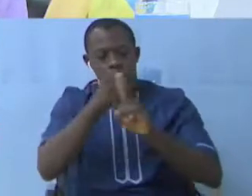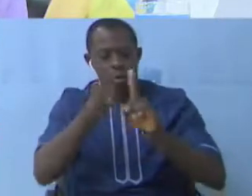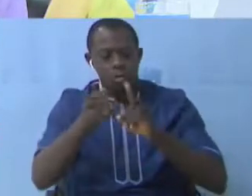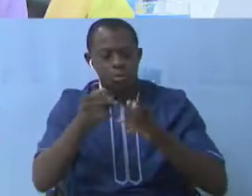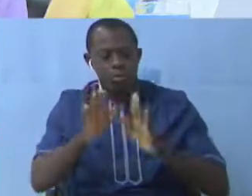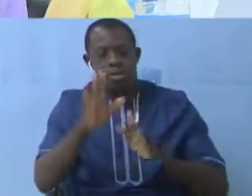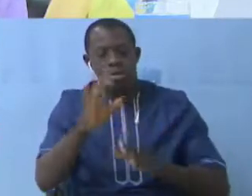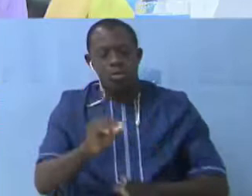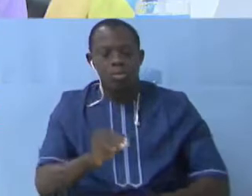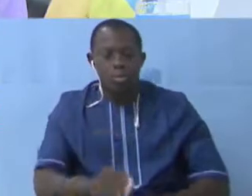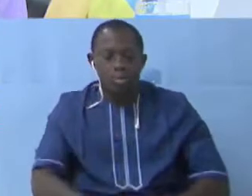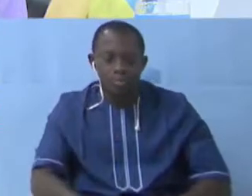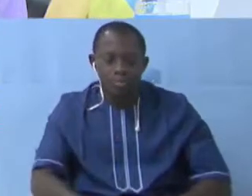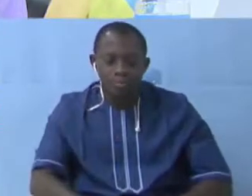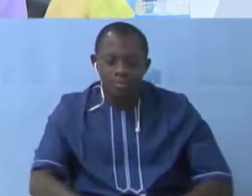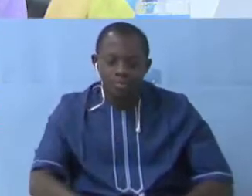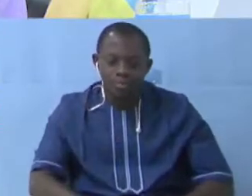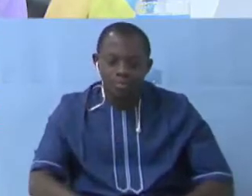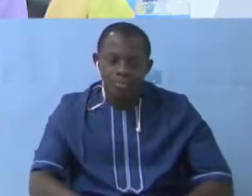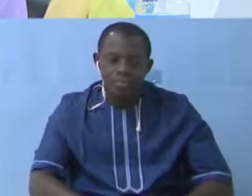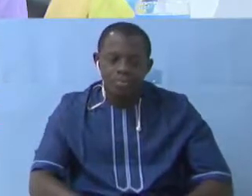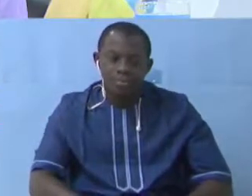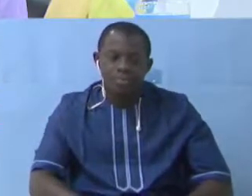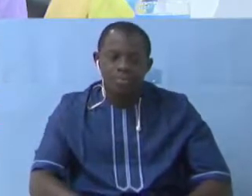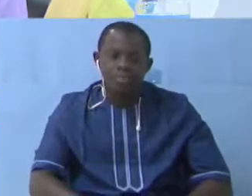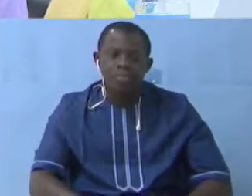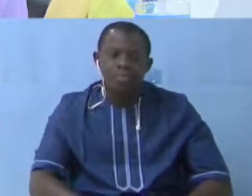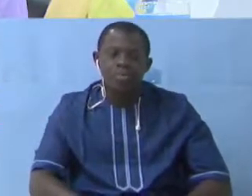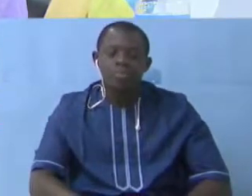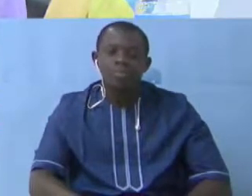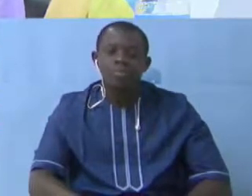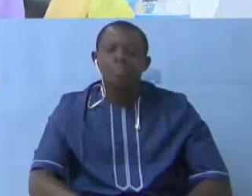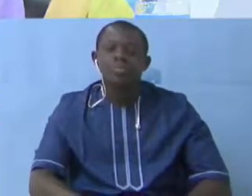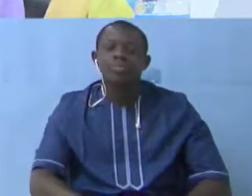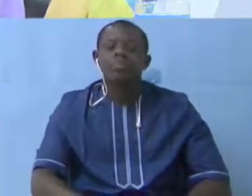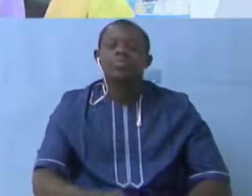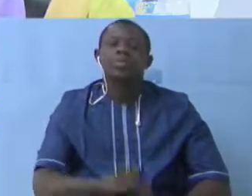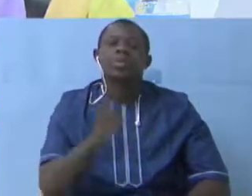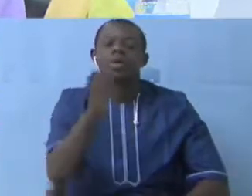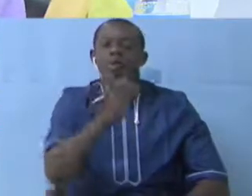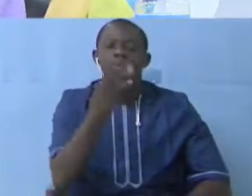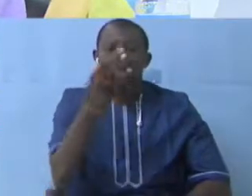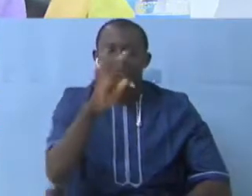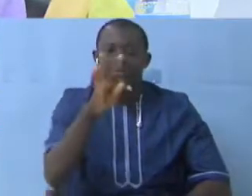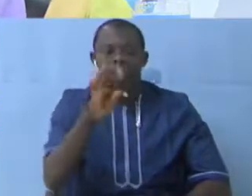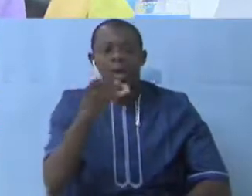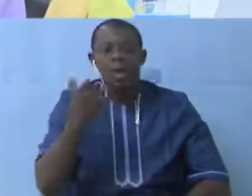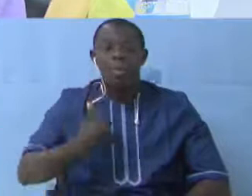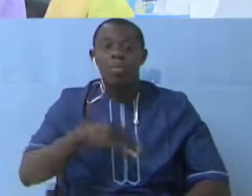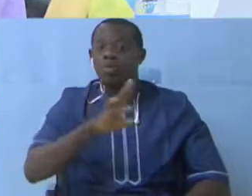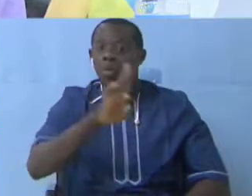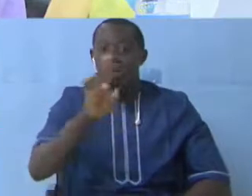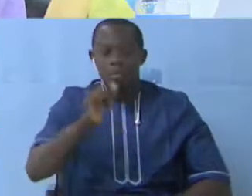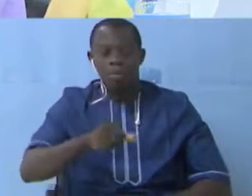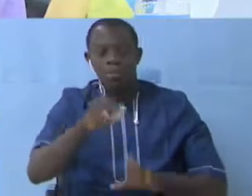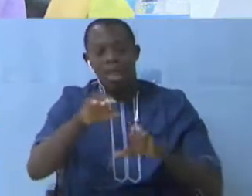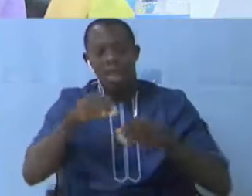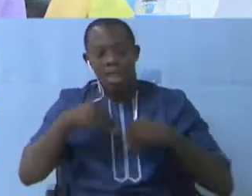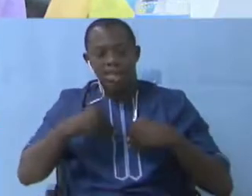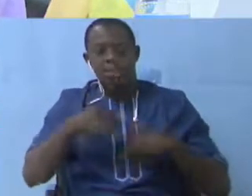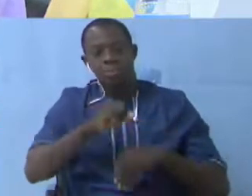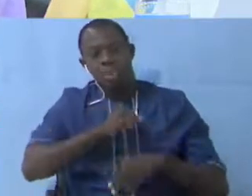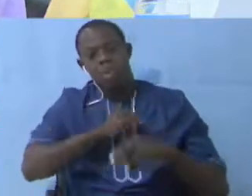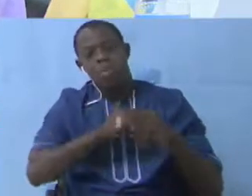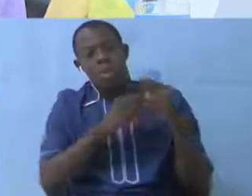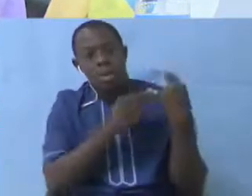waaye def ab jaar nit ñi xam ko. Because if people don't accept their roles. Bu fekkee